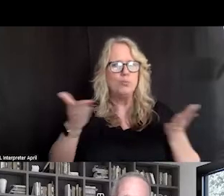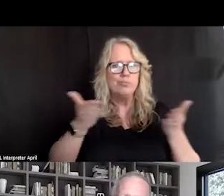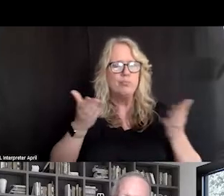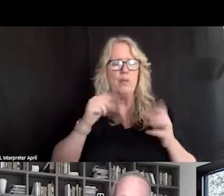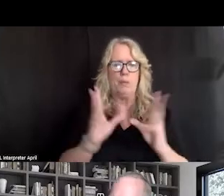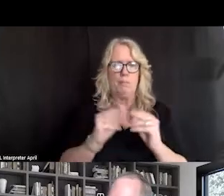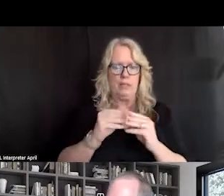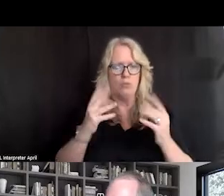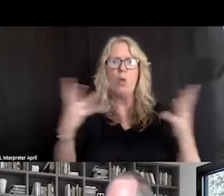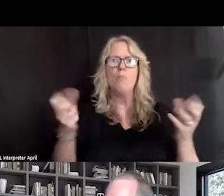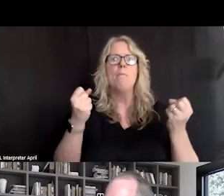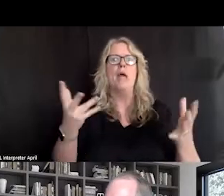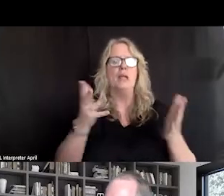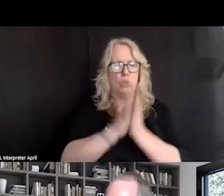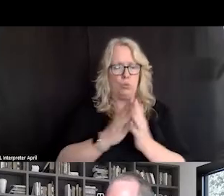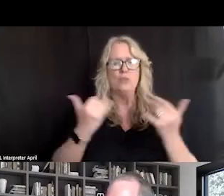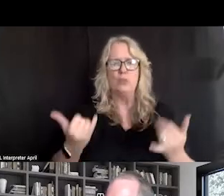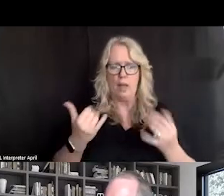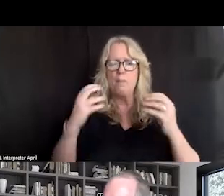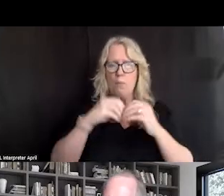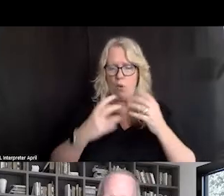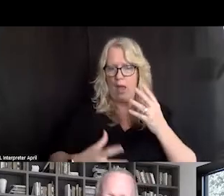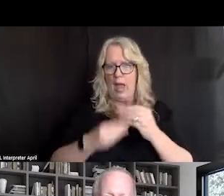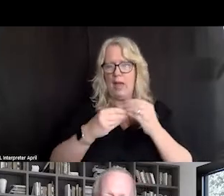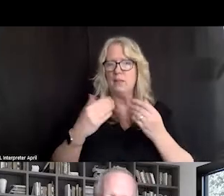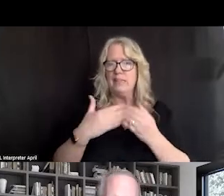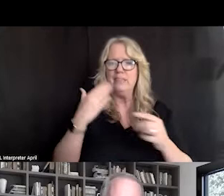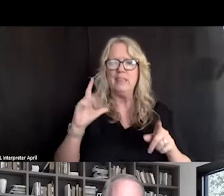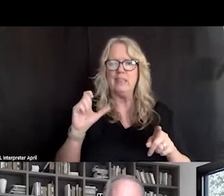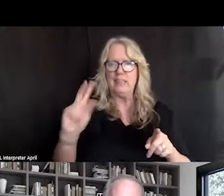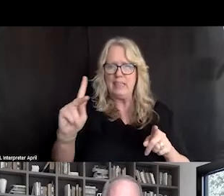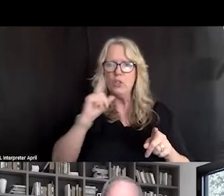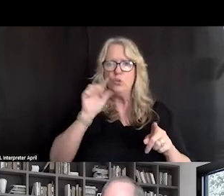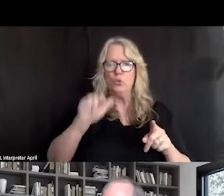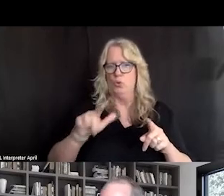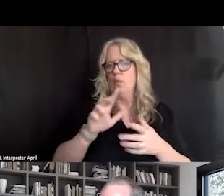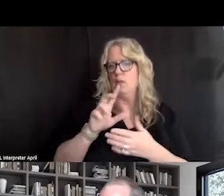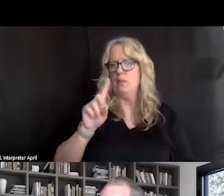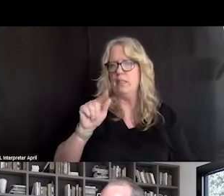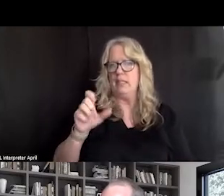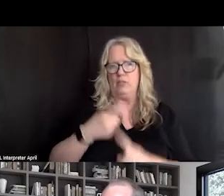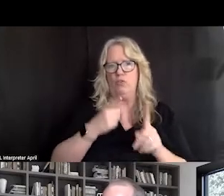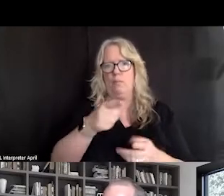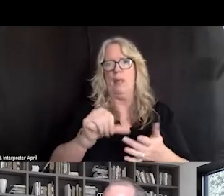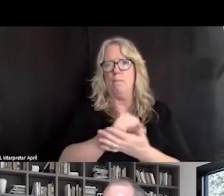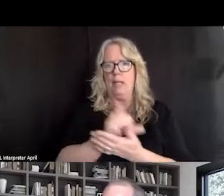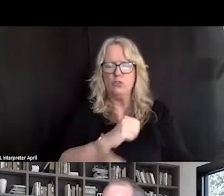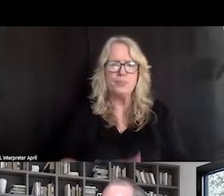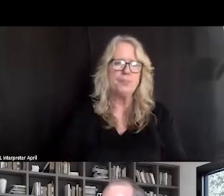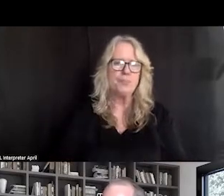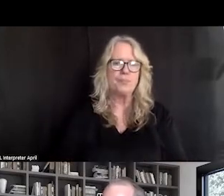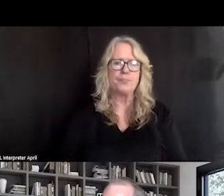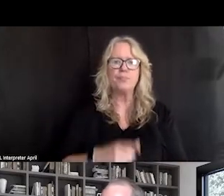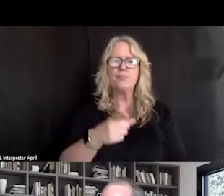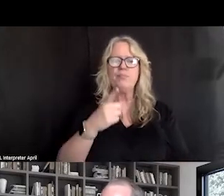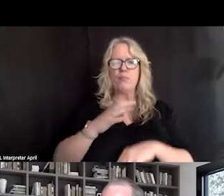for what's coming up. So we've now added an easy link to the upcoming dates and topics from that page. And you get on the landing